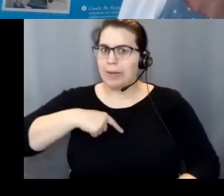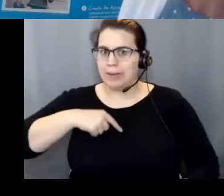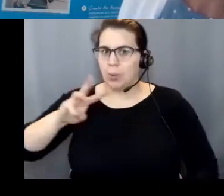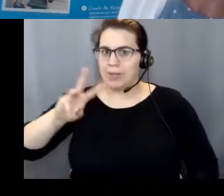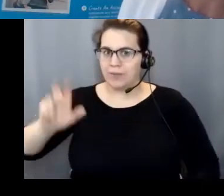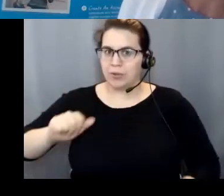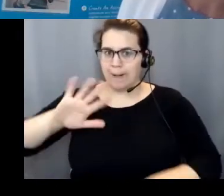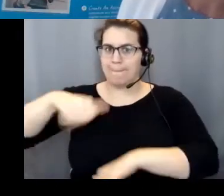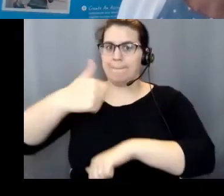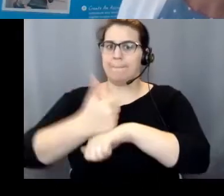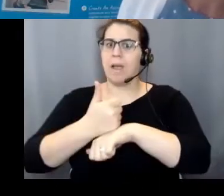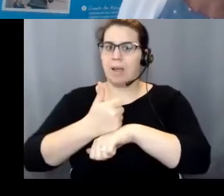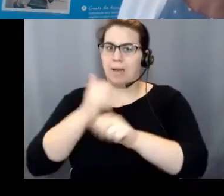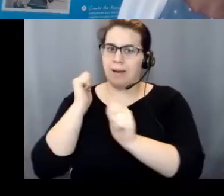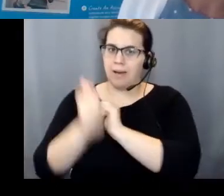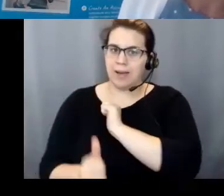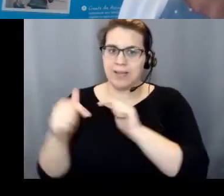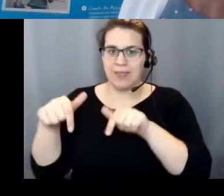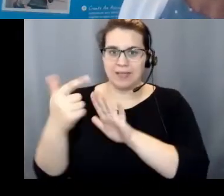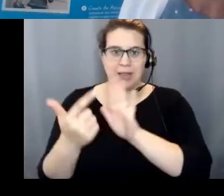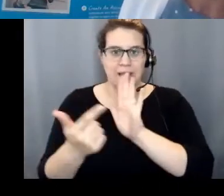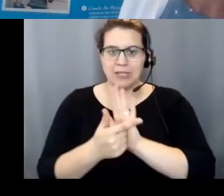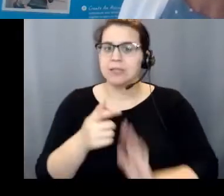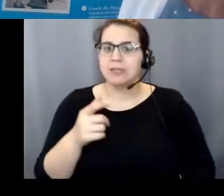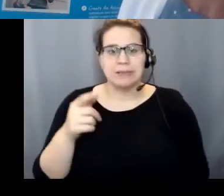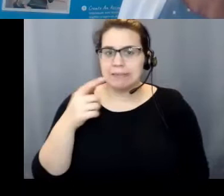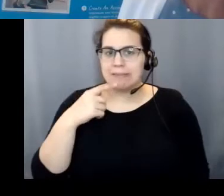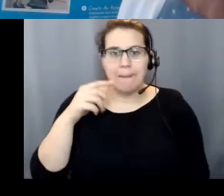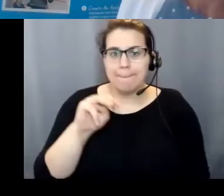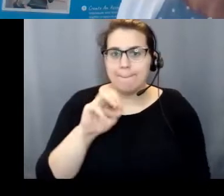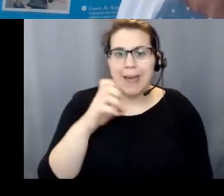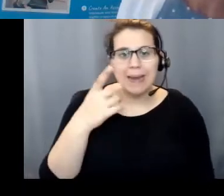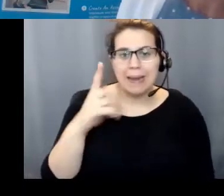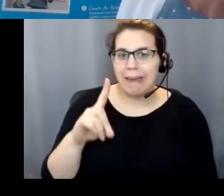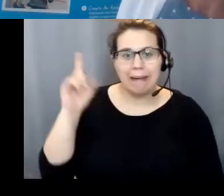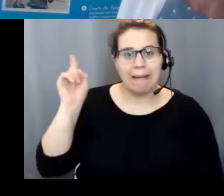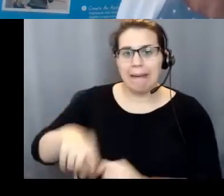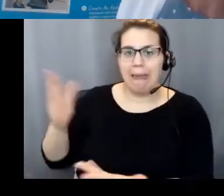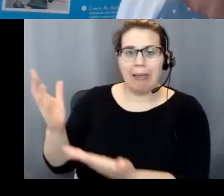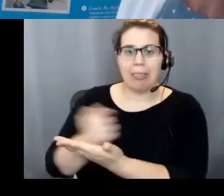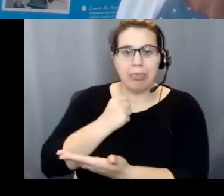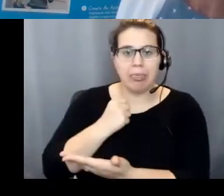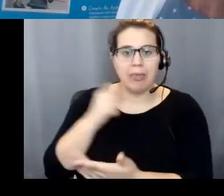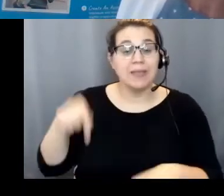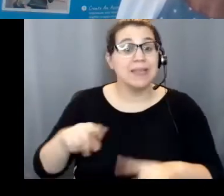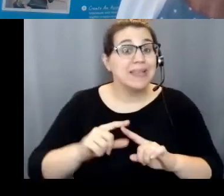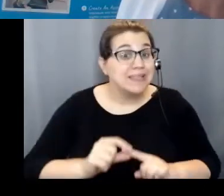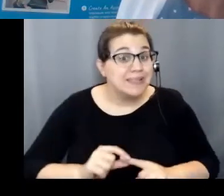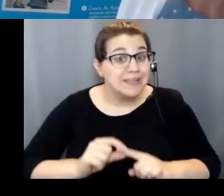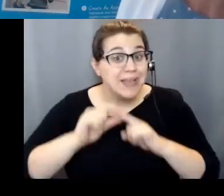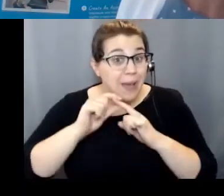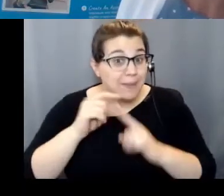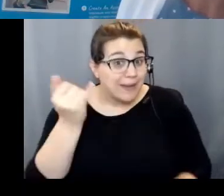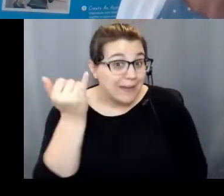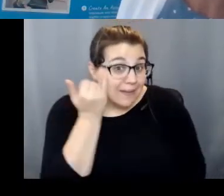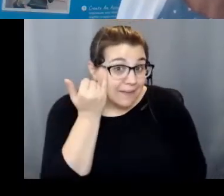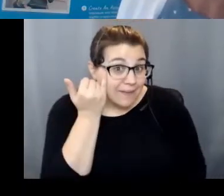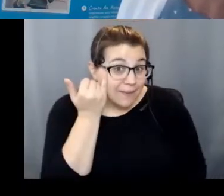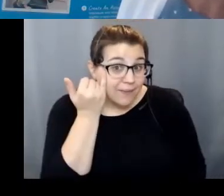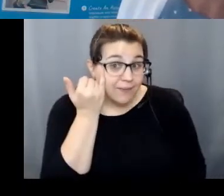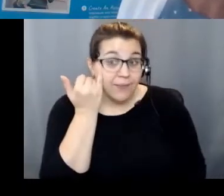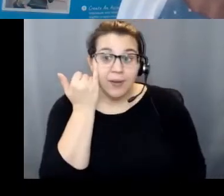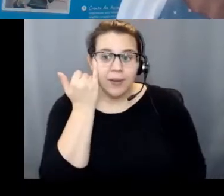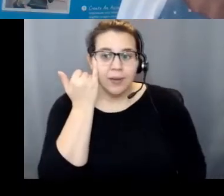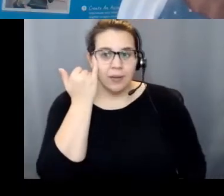this legislation in which there cannot be a Medicaid clawback. Now, the only exception is if the expenses were paid for